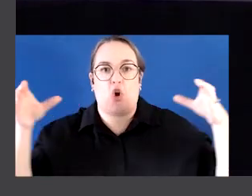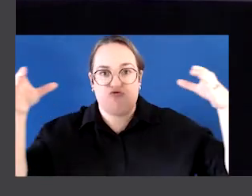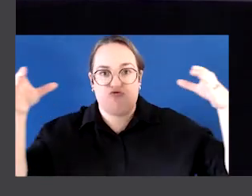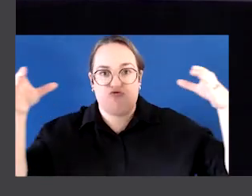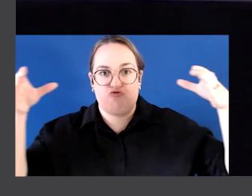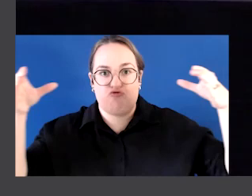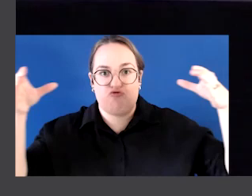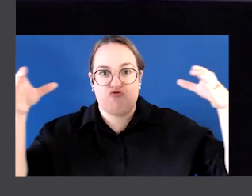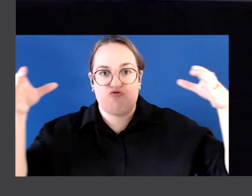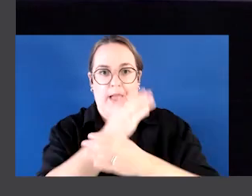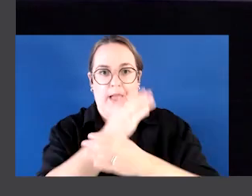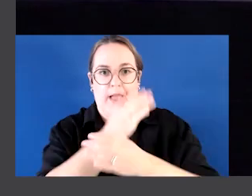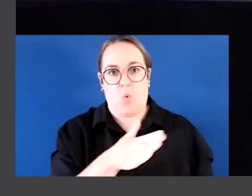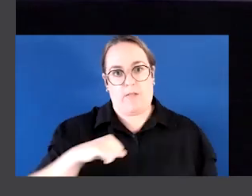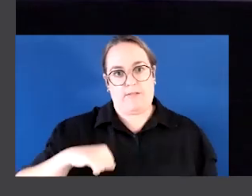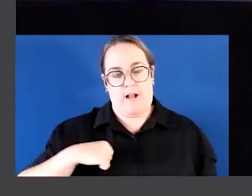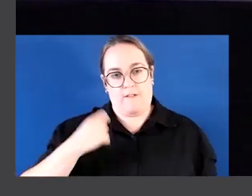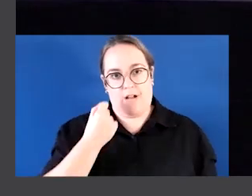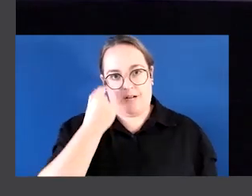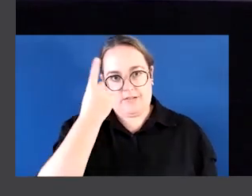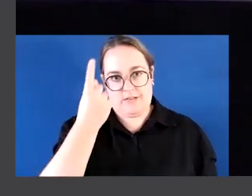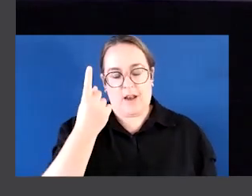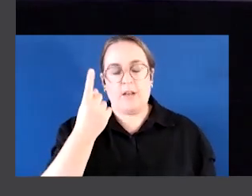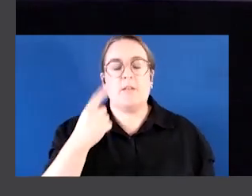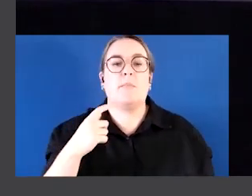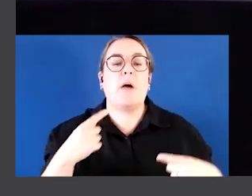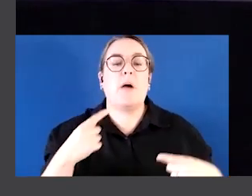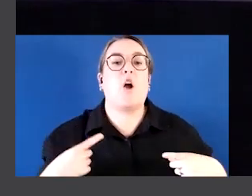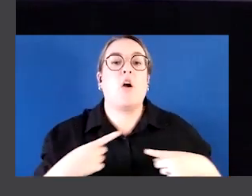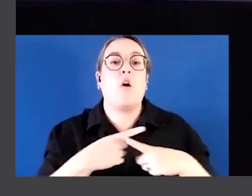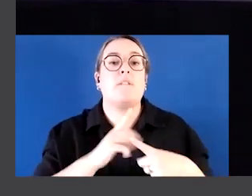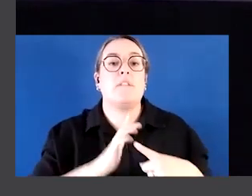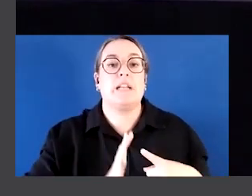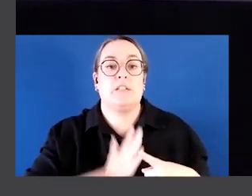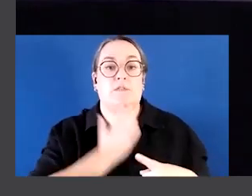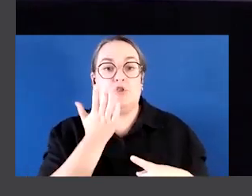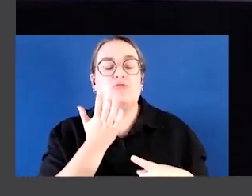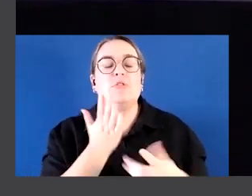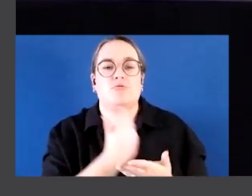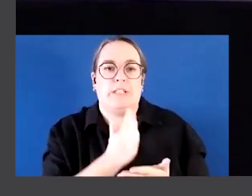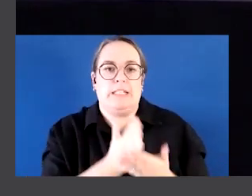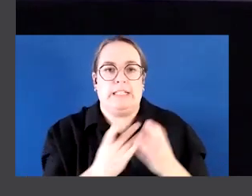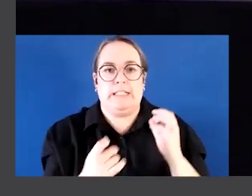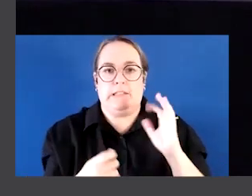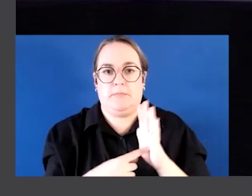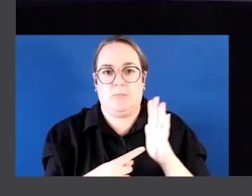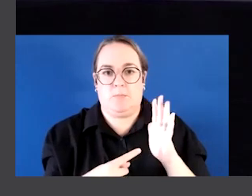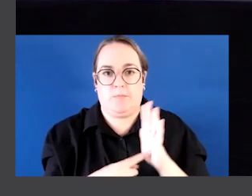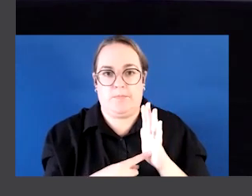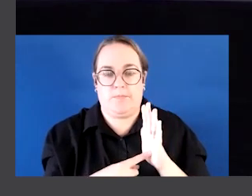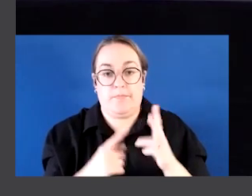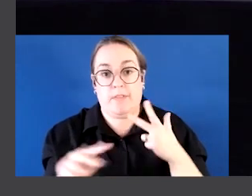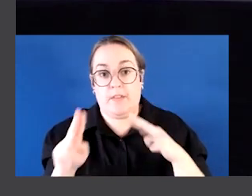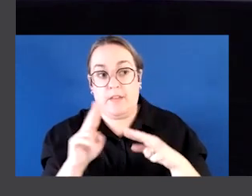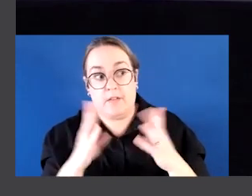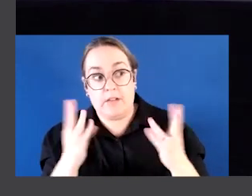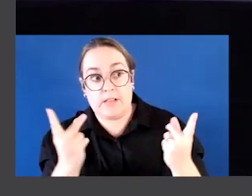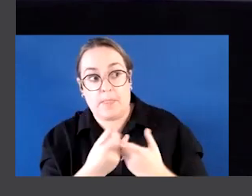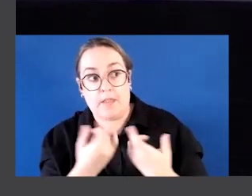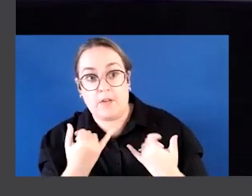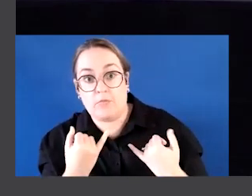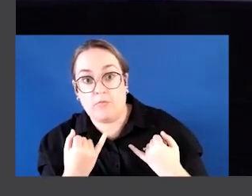keen to get staff to understand their obligations. But I think the conflict of interest piece is a really, really important part of everything we do.